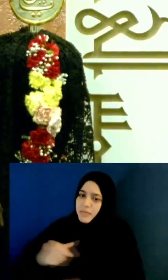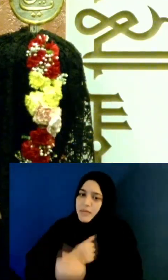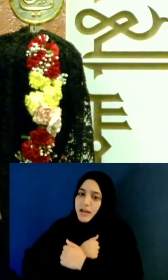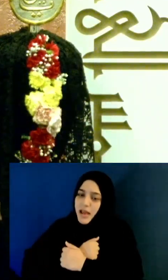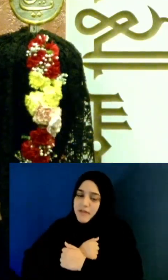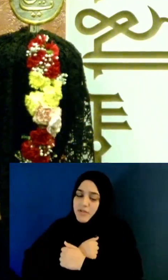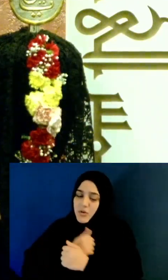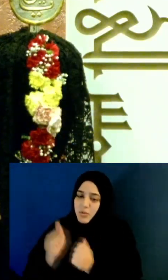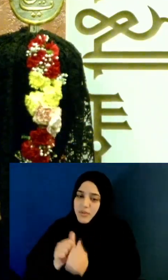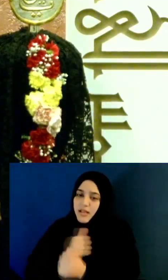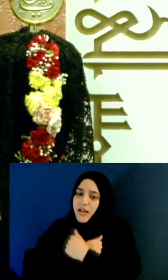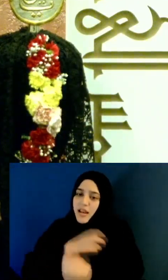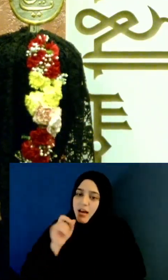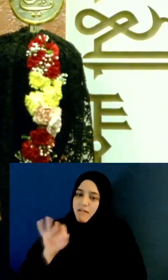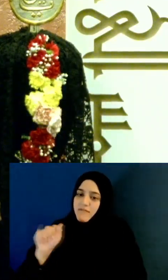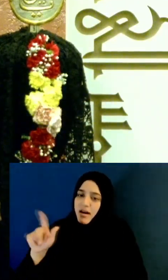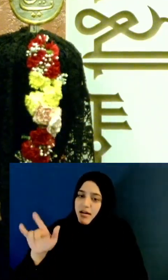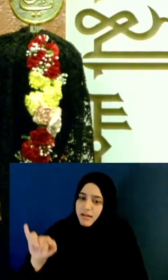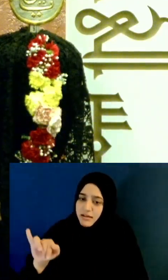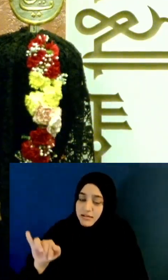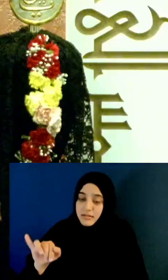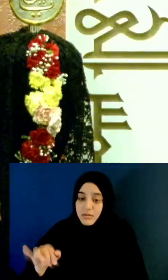Being proud of your religious identity.